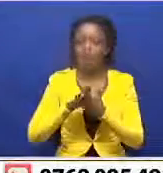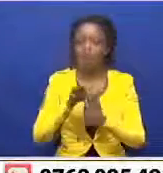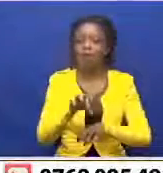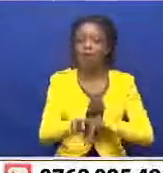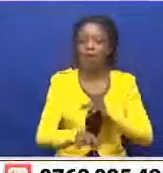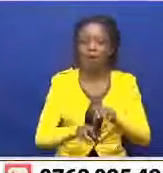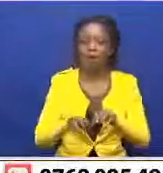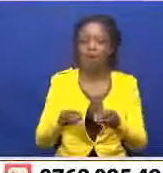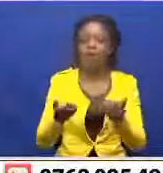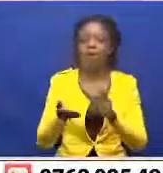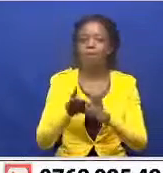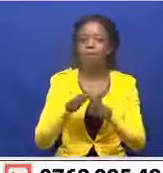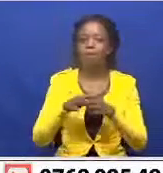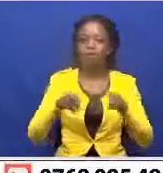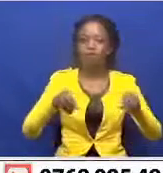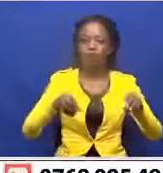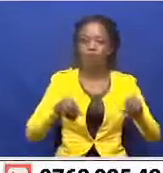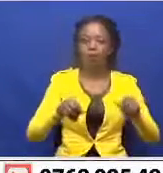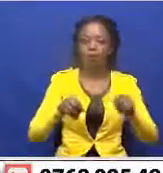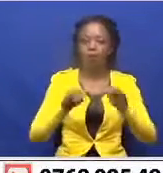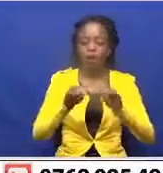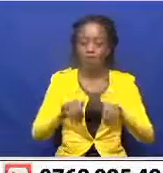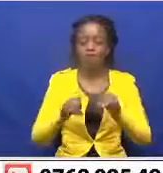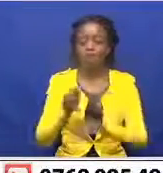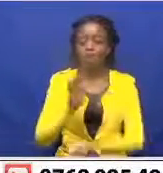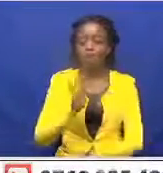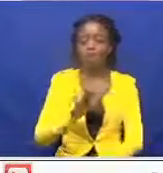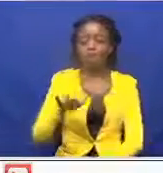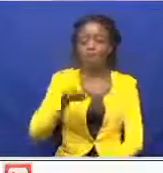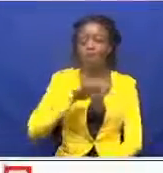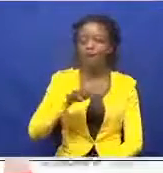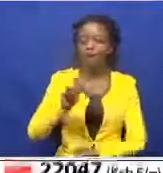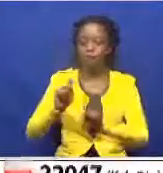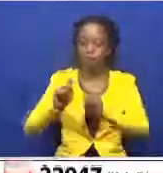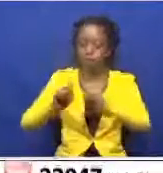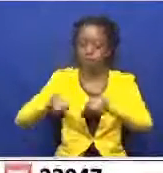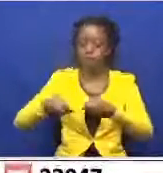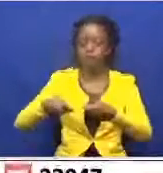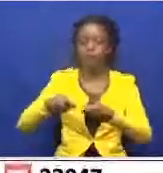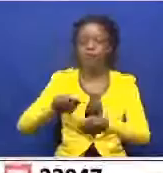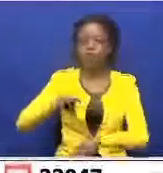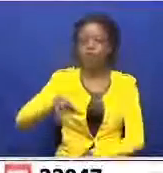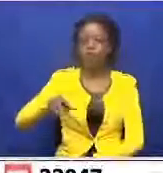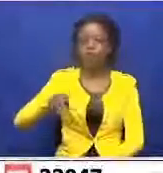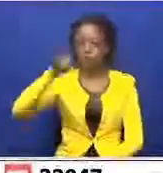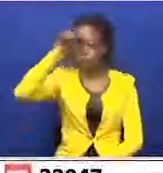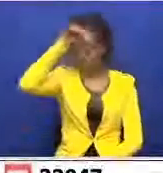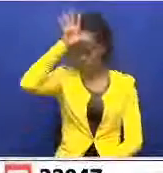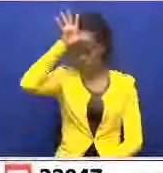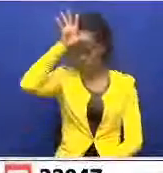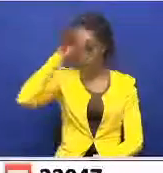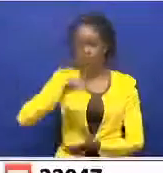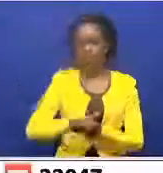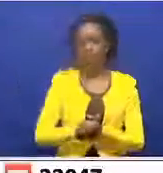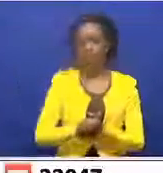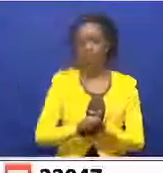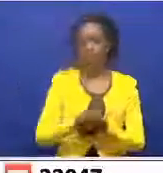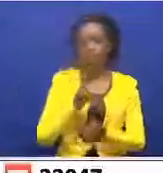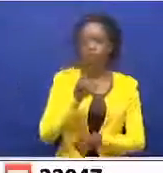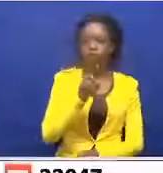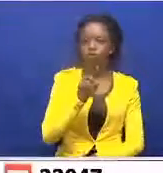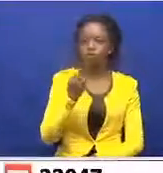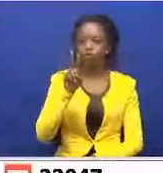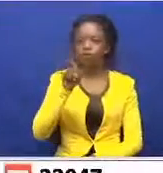of the waste into manure at its farm located in Limuru, Kiambu County. It produces between 2